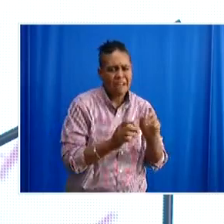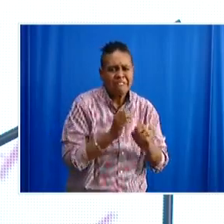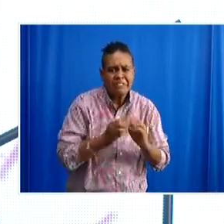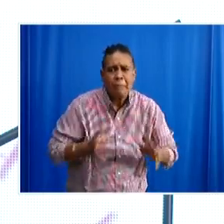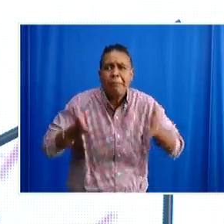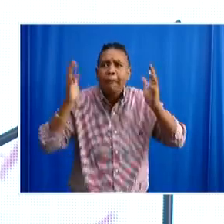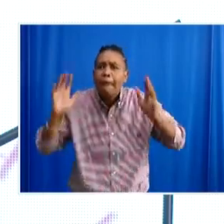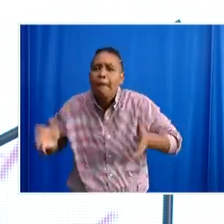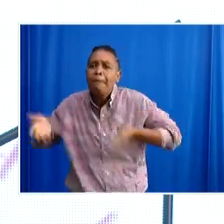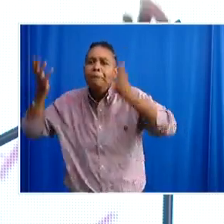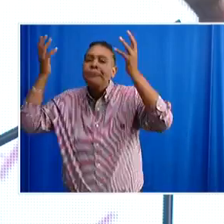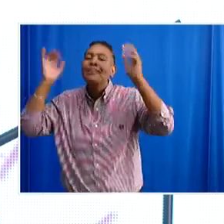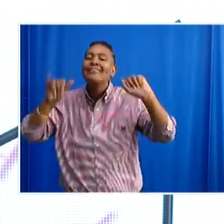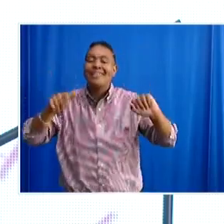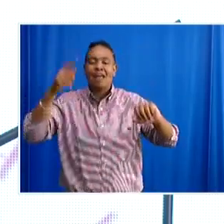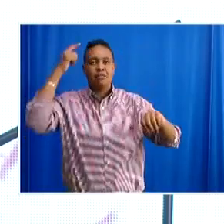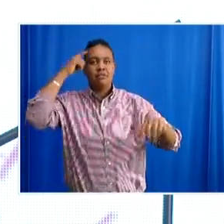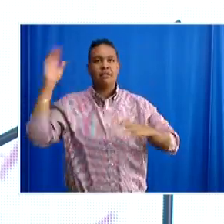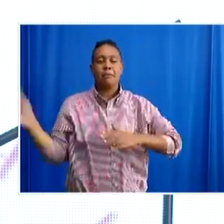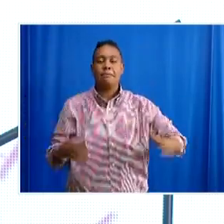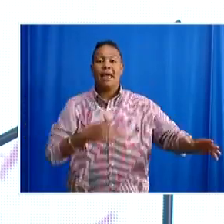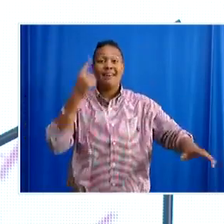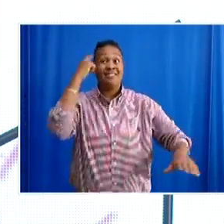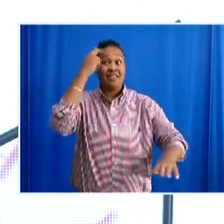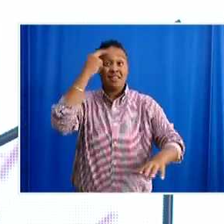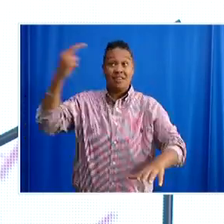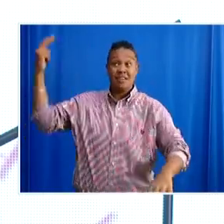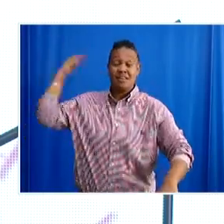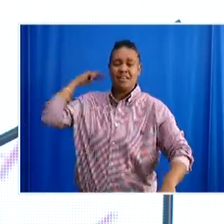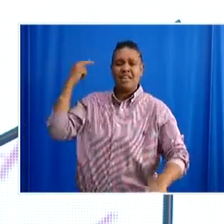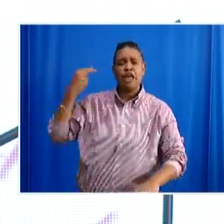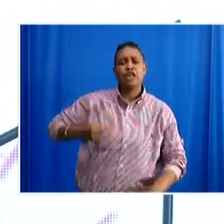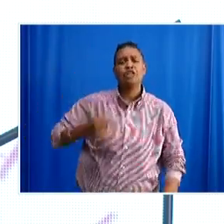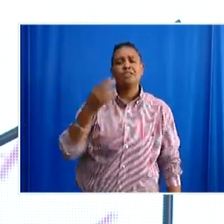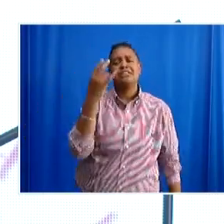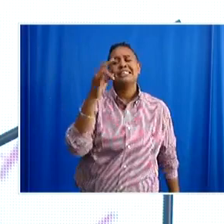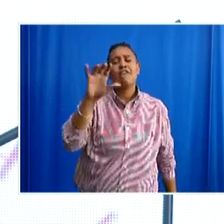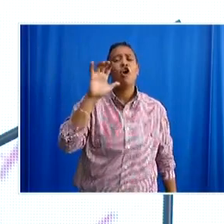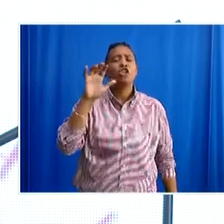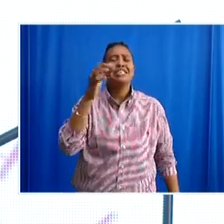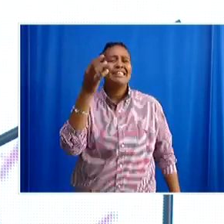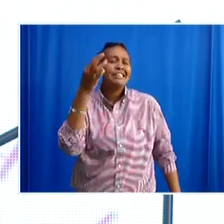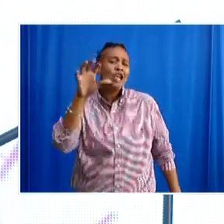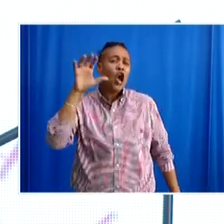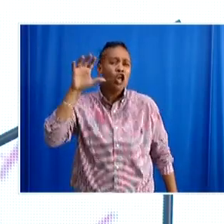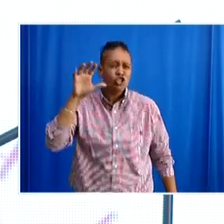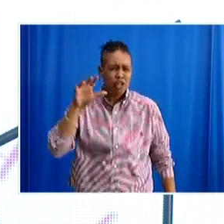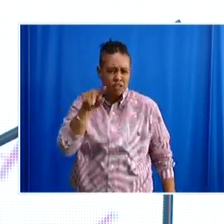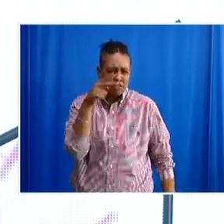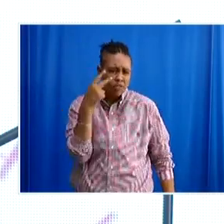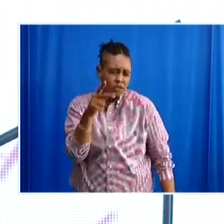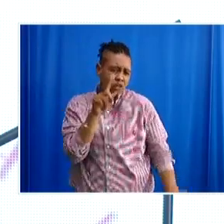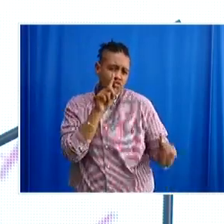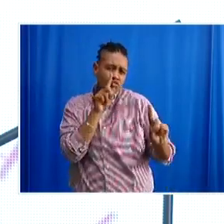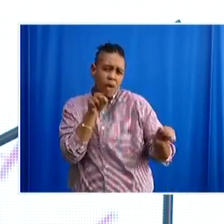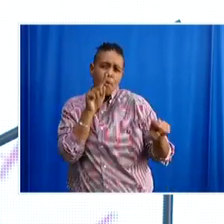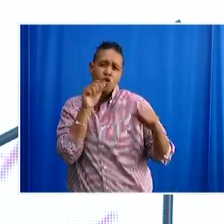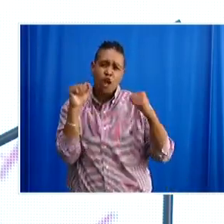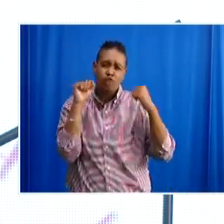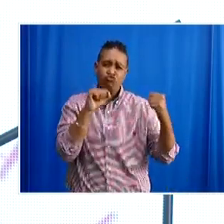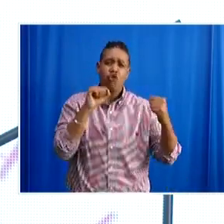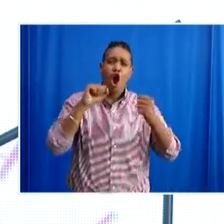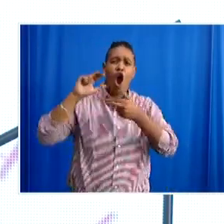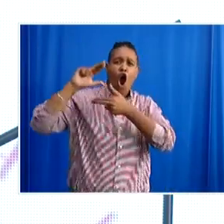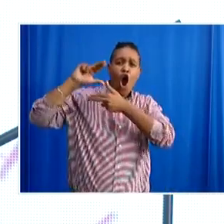the order of the day. If you go back into history, to the 1700s, 1600s, you see reports of strong